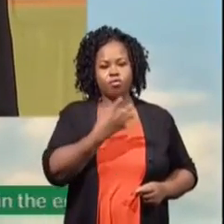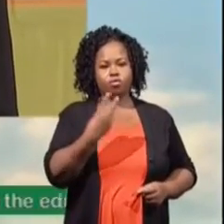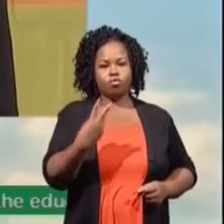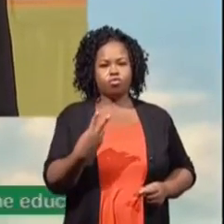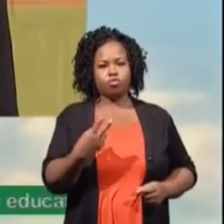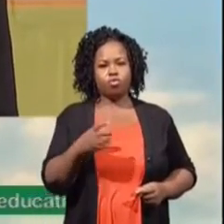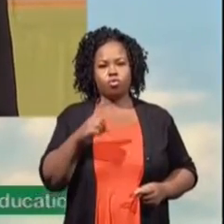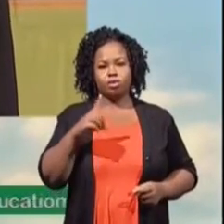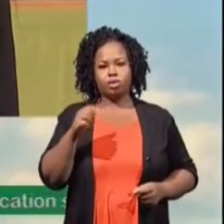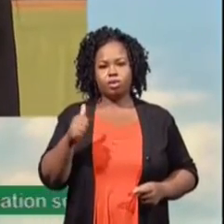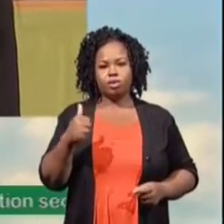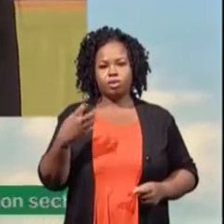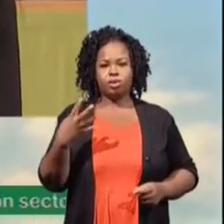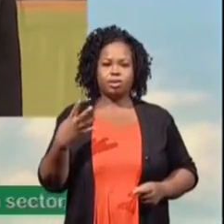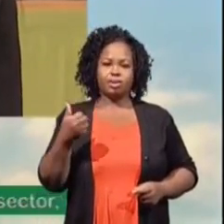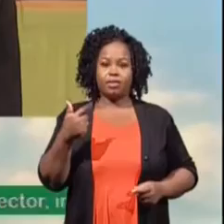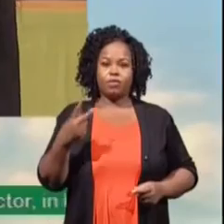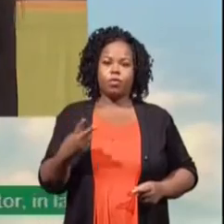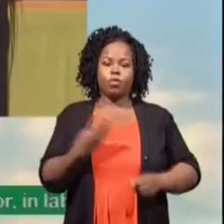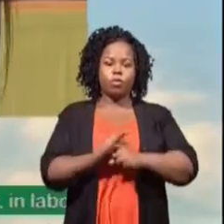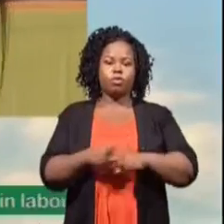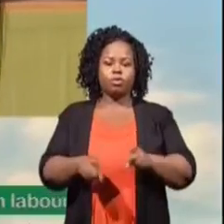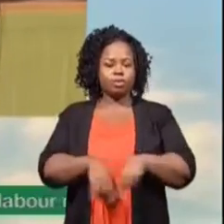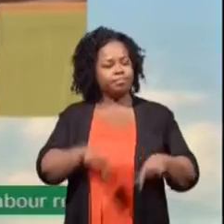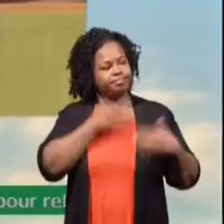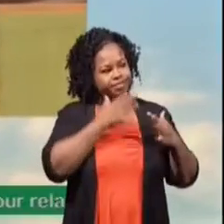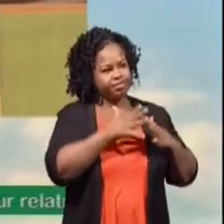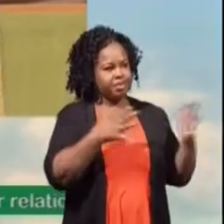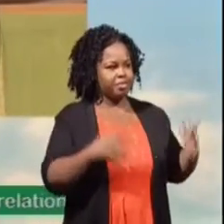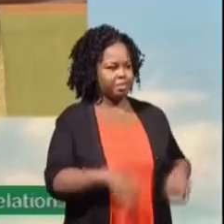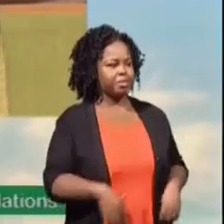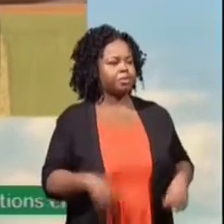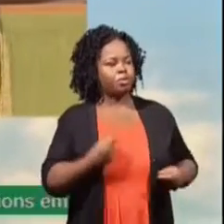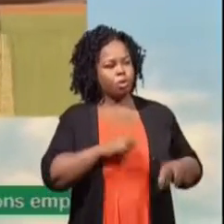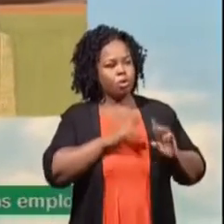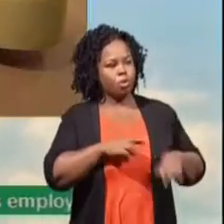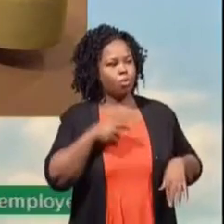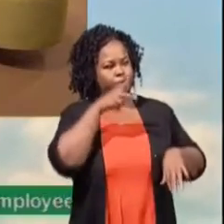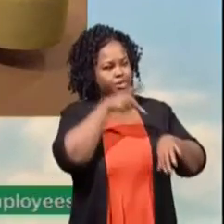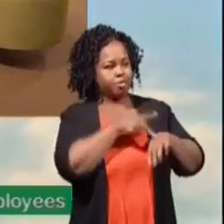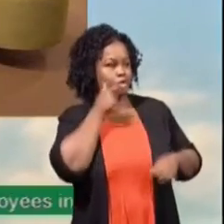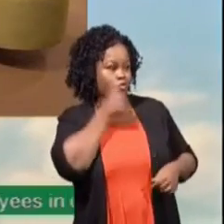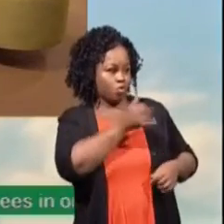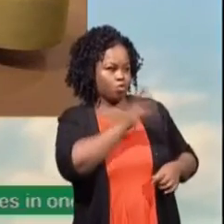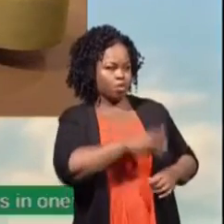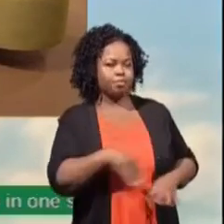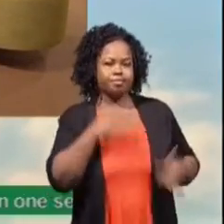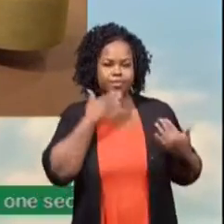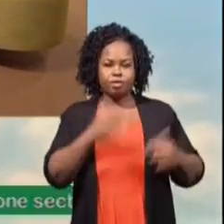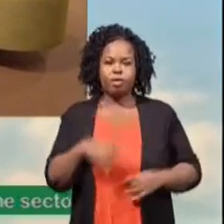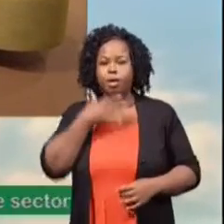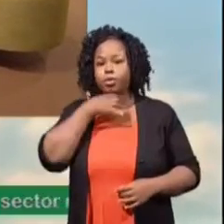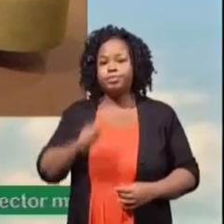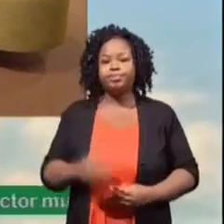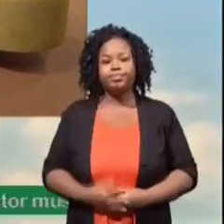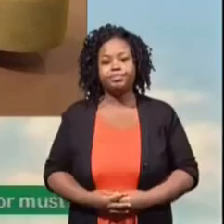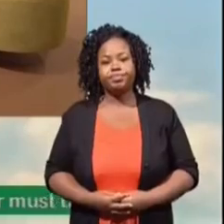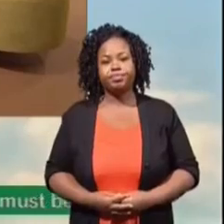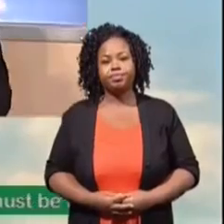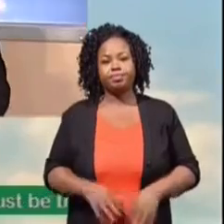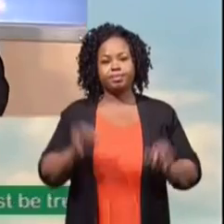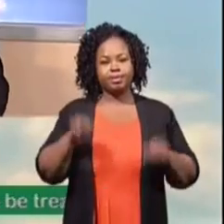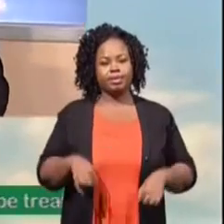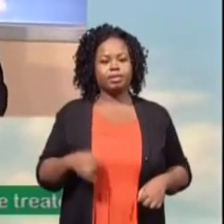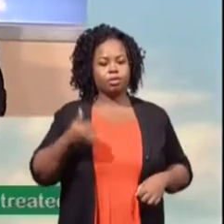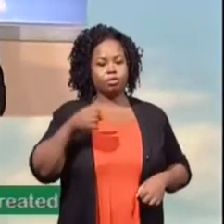012-342-1674. ePretoria, NAPSO head office. That's where we are based. Ngiyabonga kakhulu. Ngithemba ukuthi ama-principal nama-mistress bazonifonela. Sibongile. Siyabonga. Abutaron? All right, that